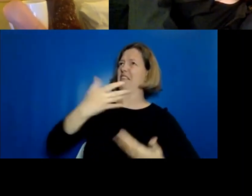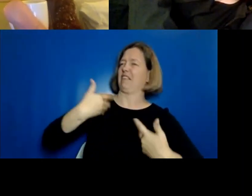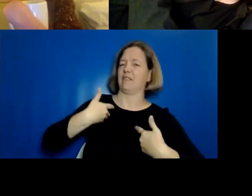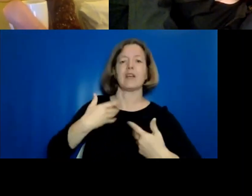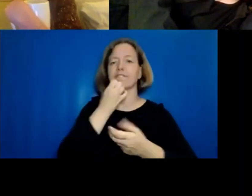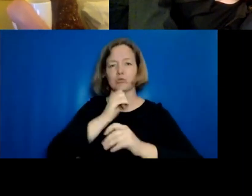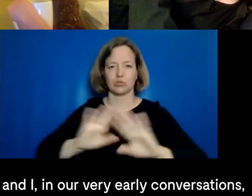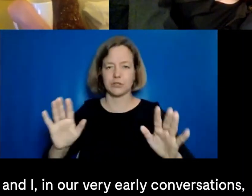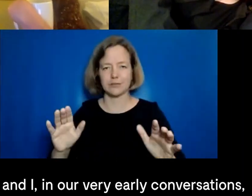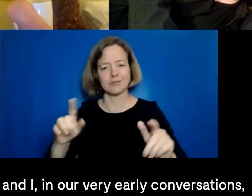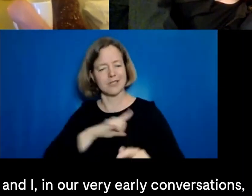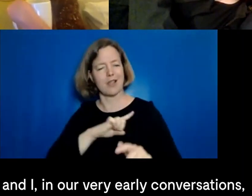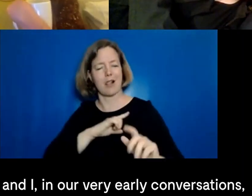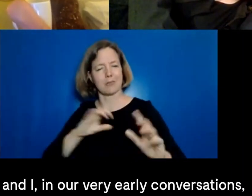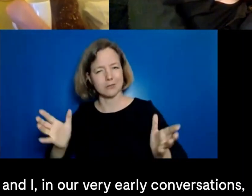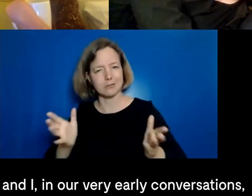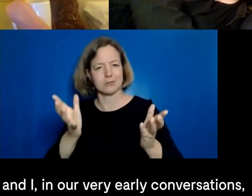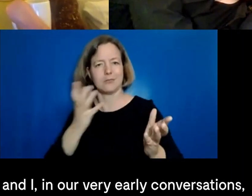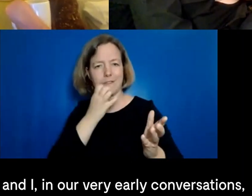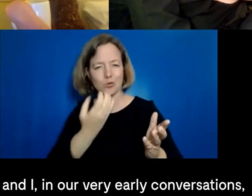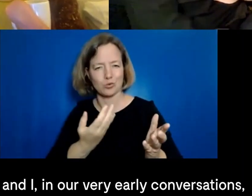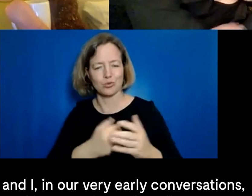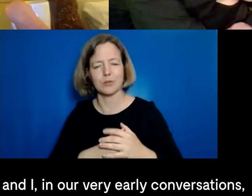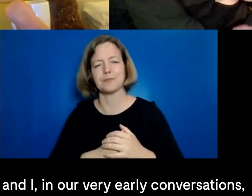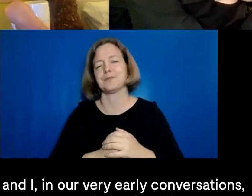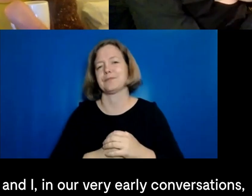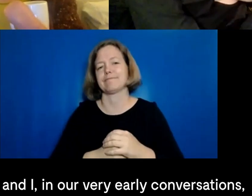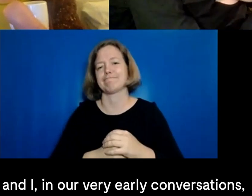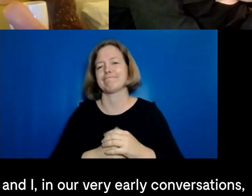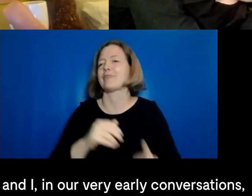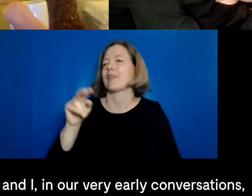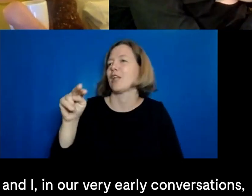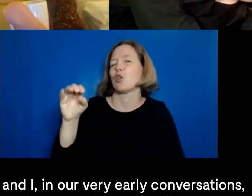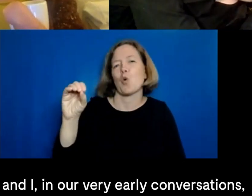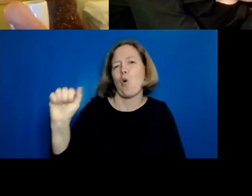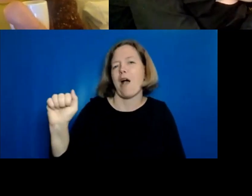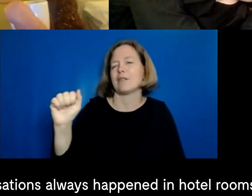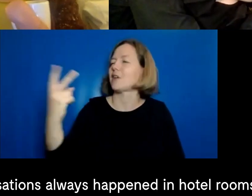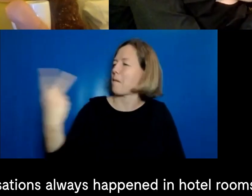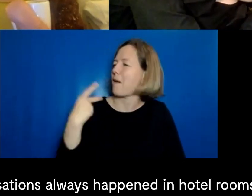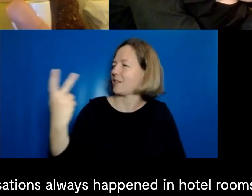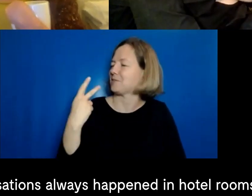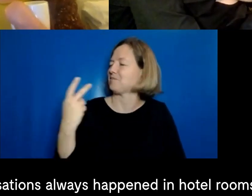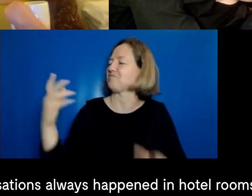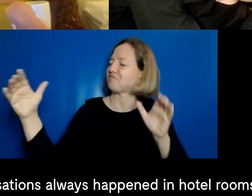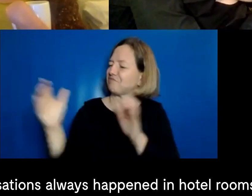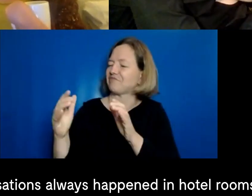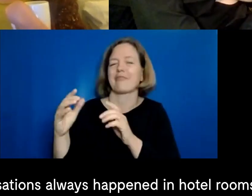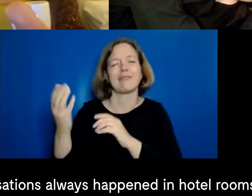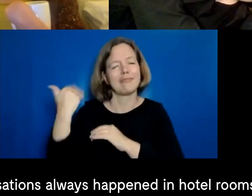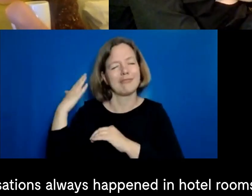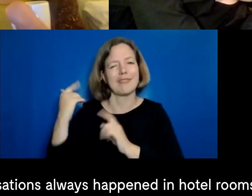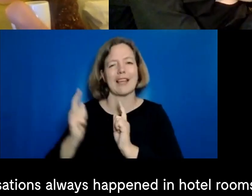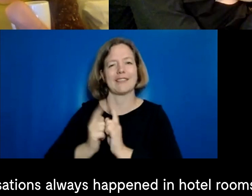We always knew, Noa and I, in our very early conversations when this was going to be a live event. These conversations always happened